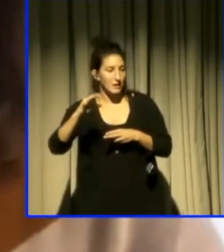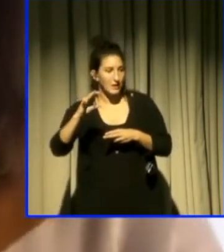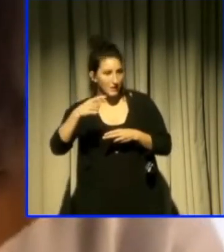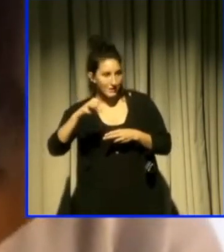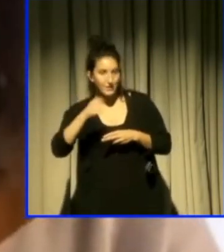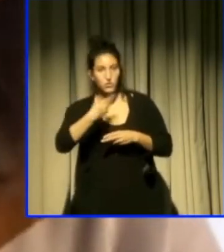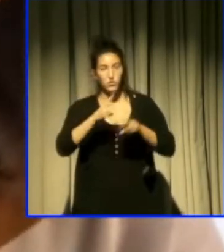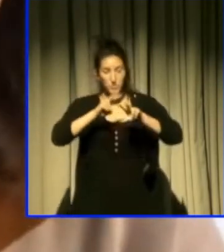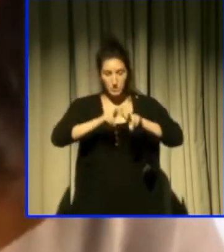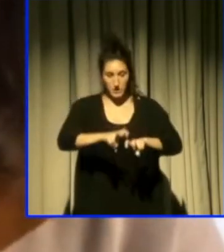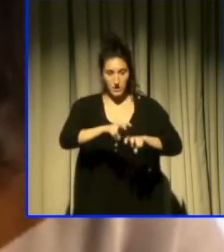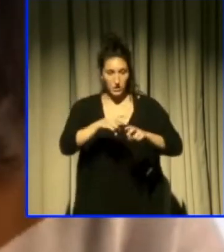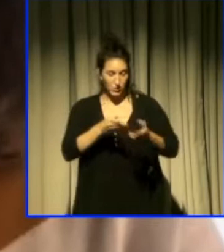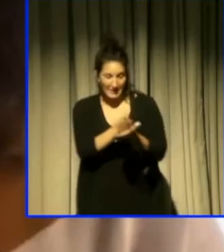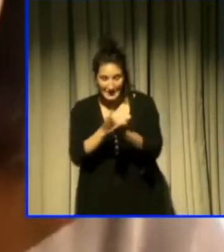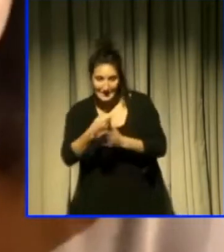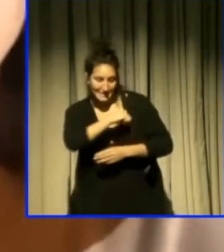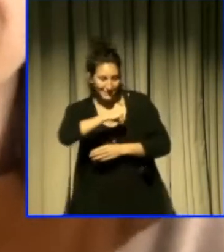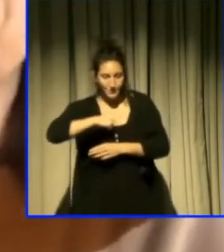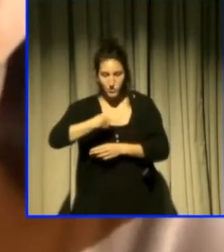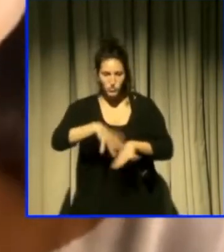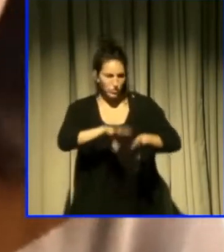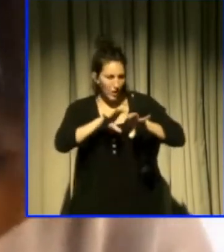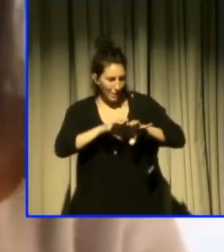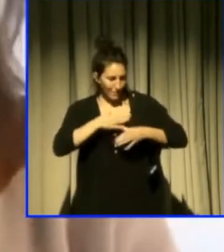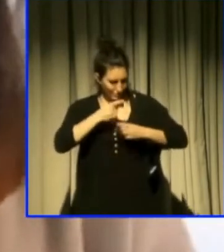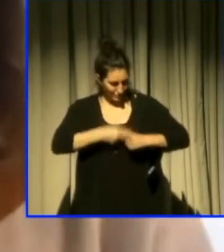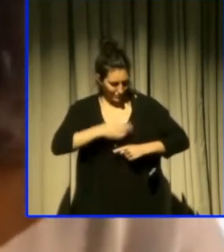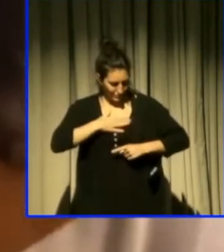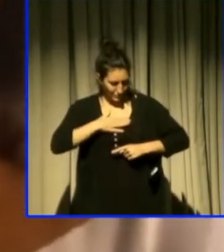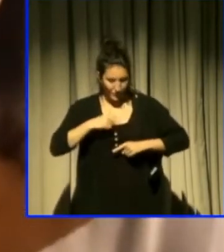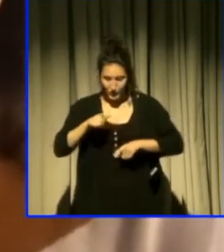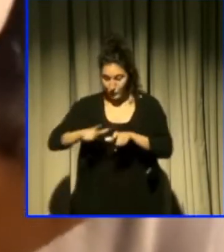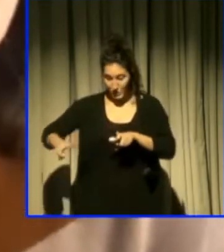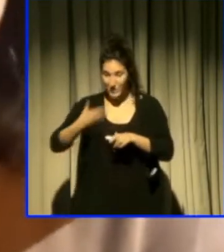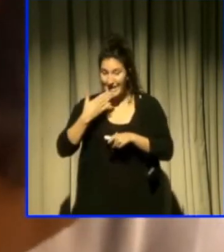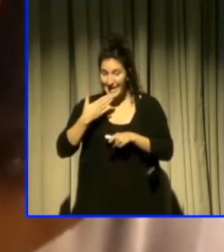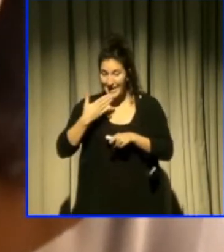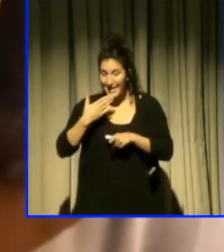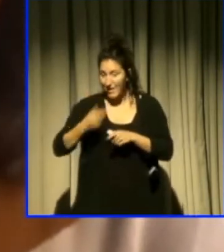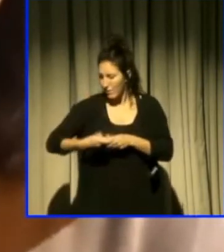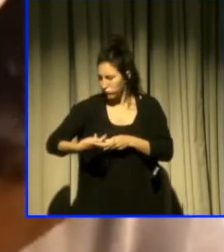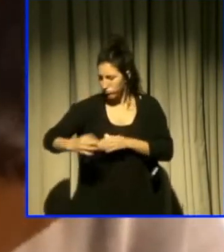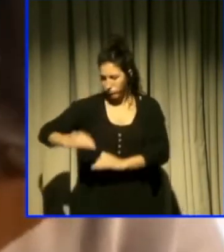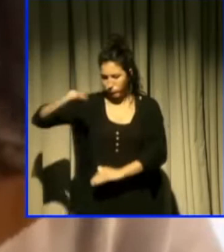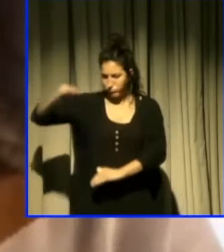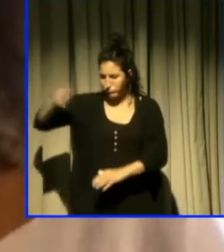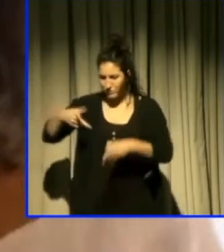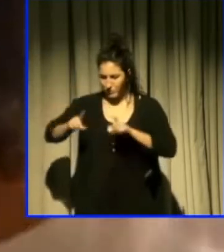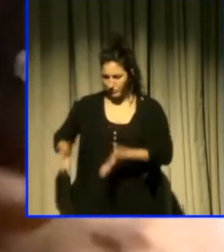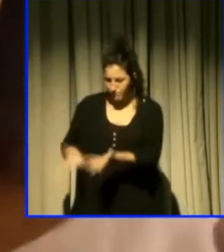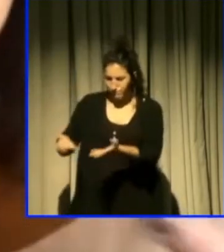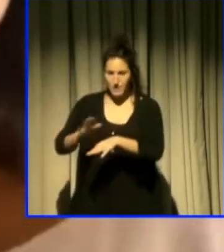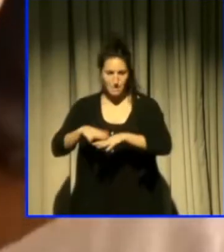I learn and stimulate people of all ages and all professions to explore more and get